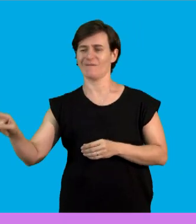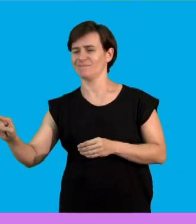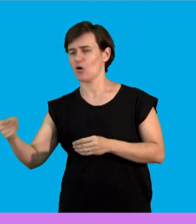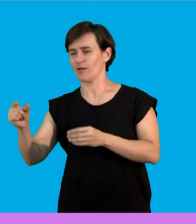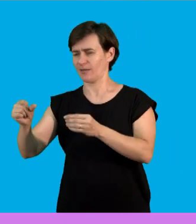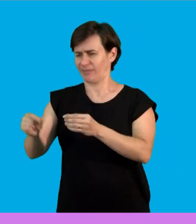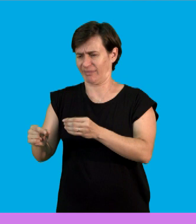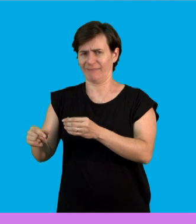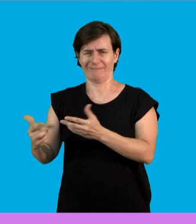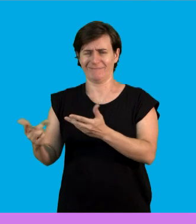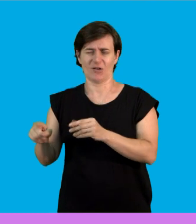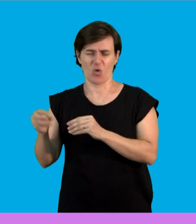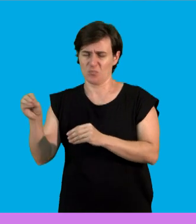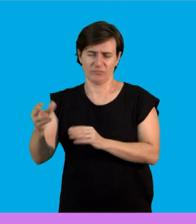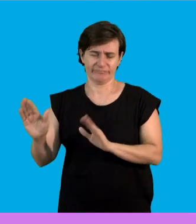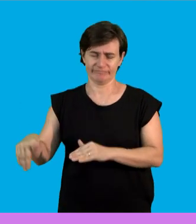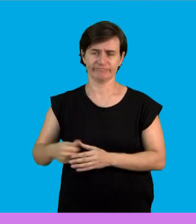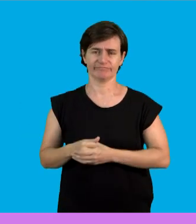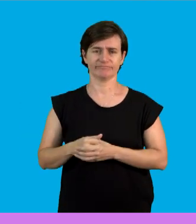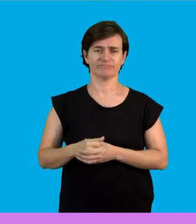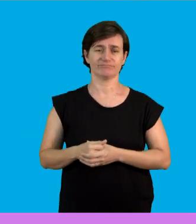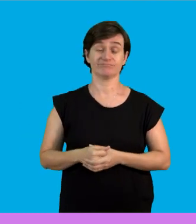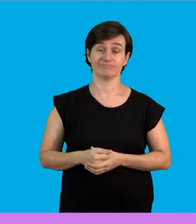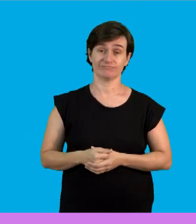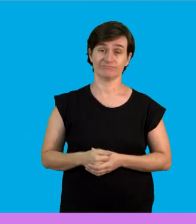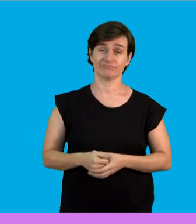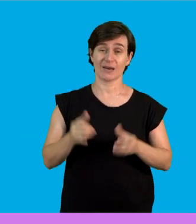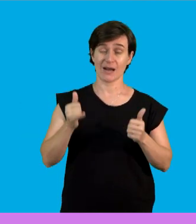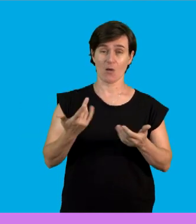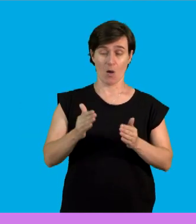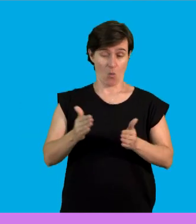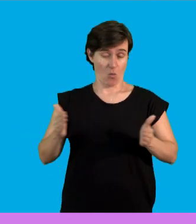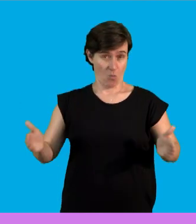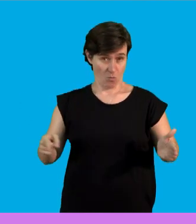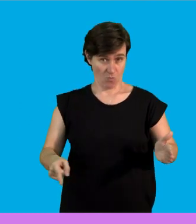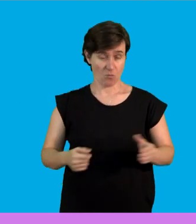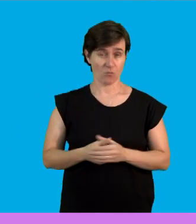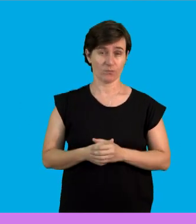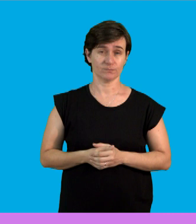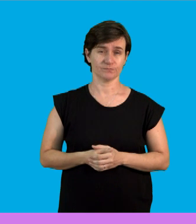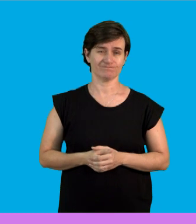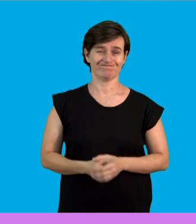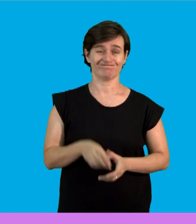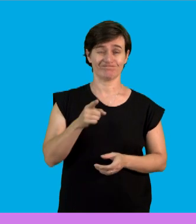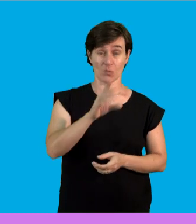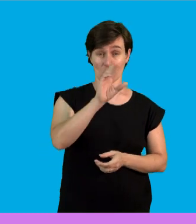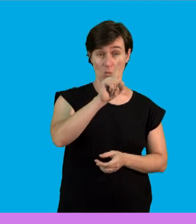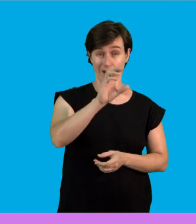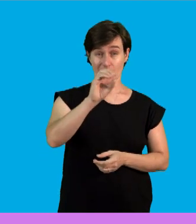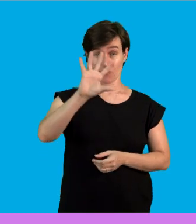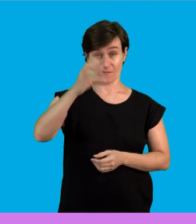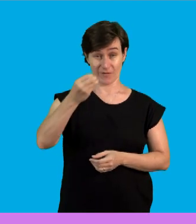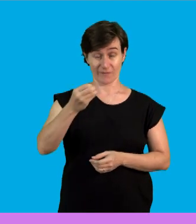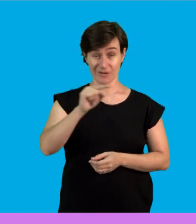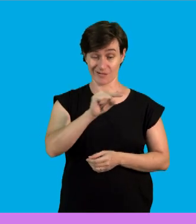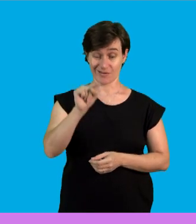quarter, won't fit into the box. Now, if we look at the width, it's